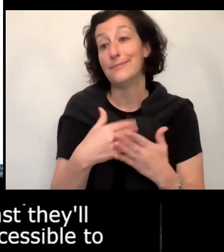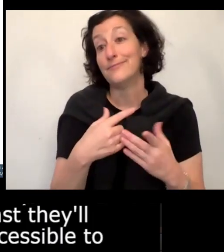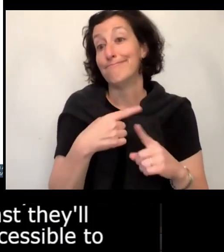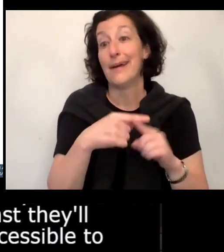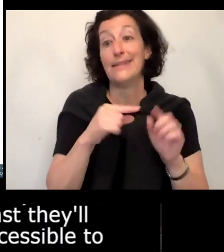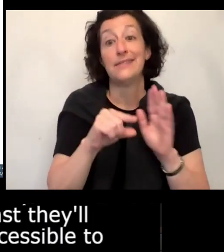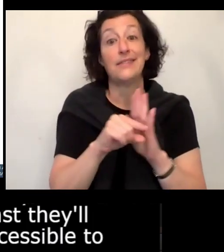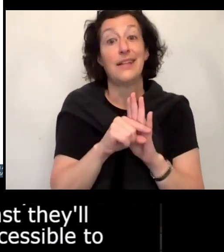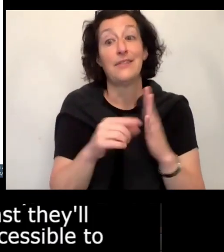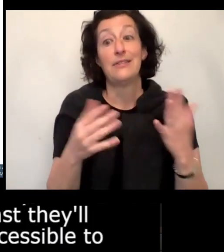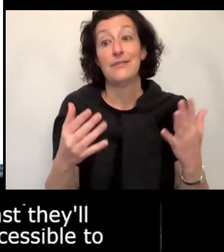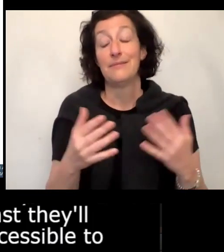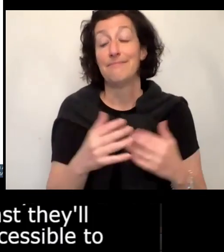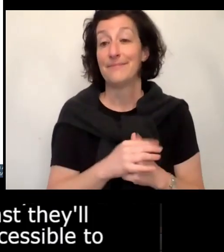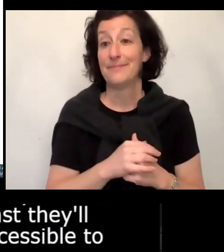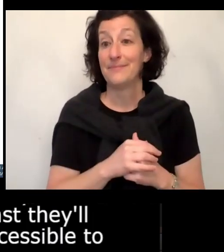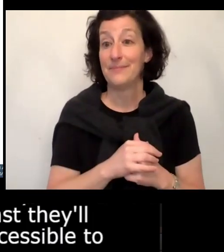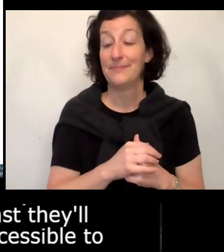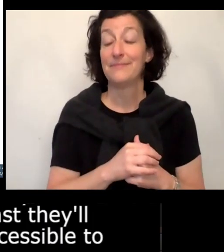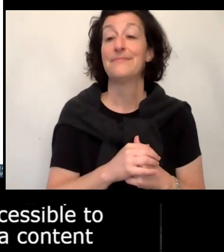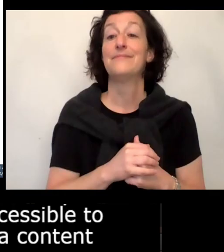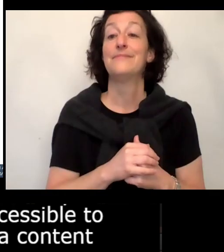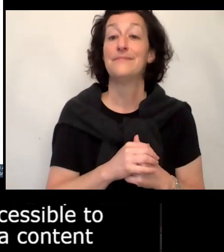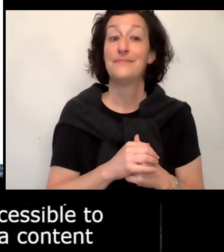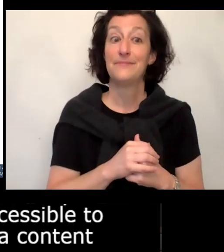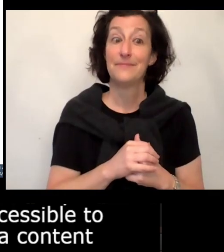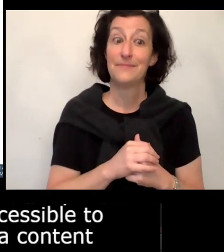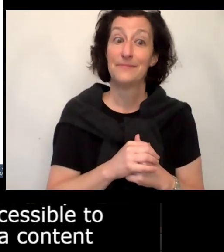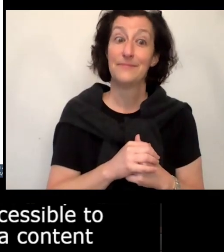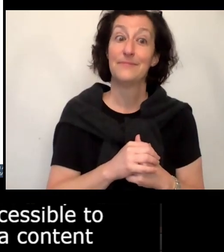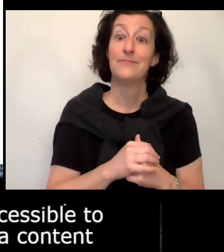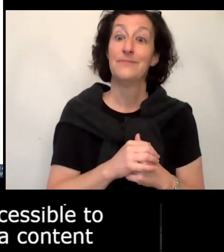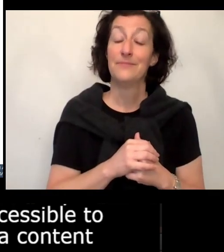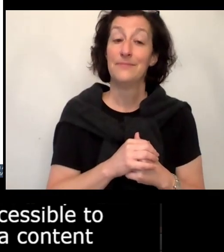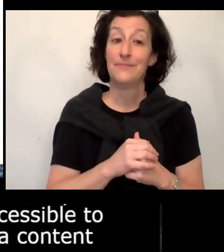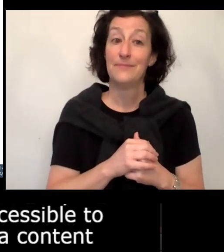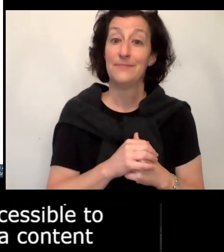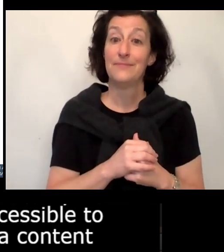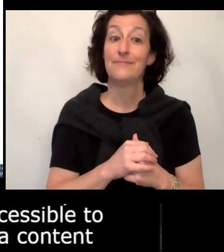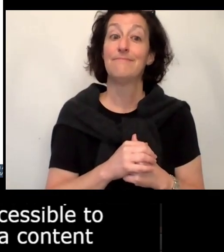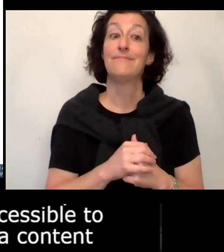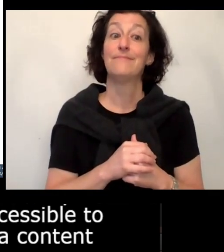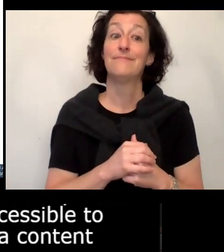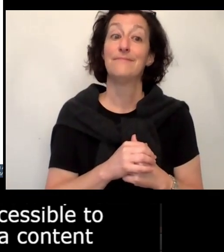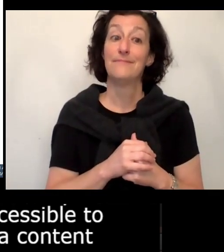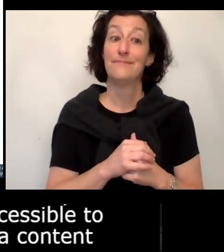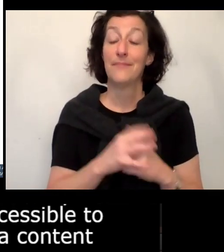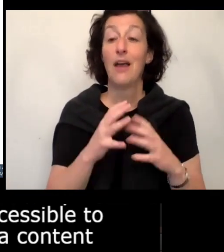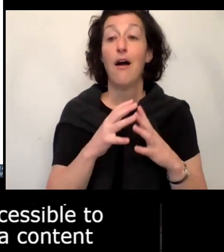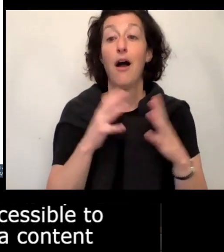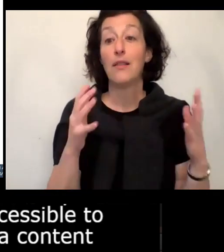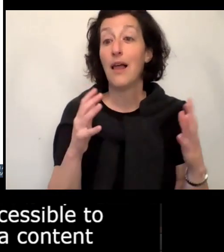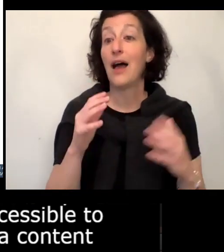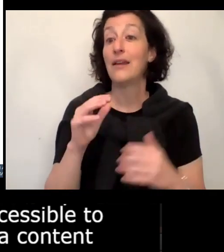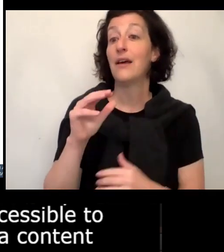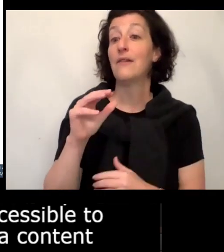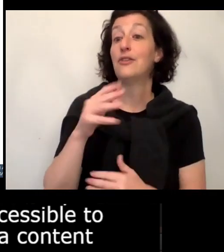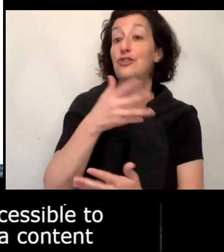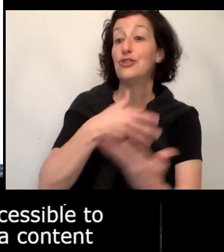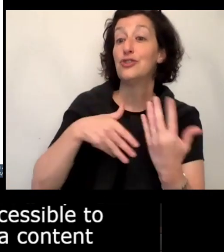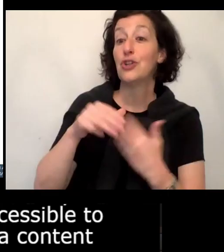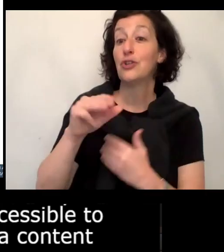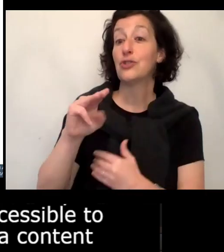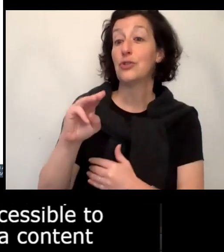media content communication is, of course, for better or worse. But other than this, I won't get